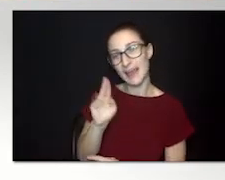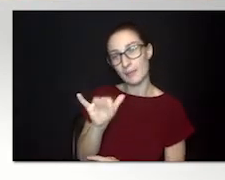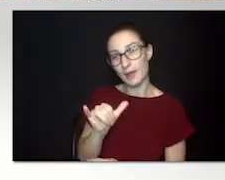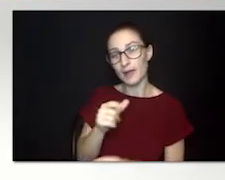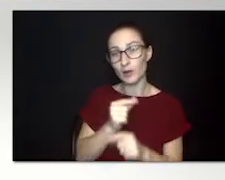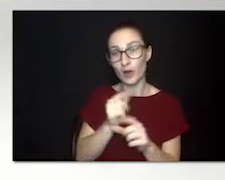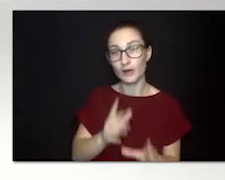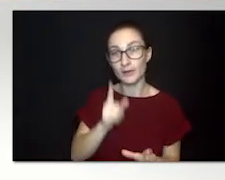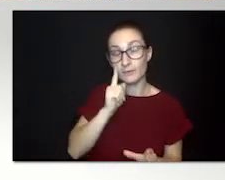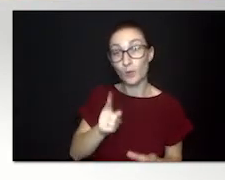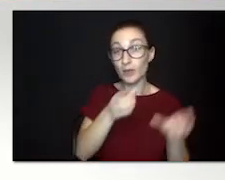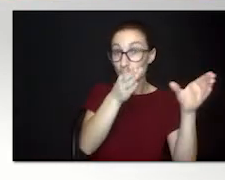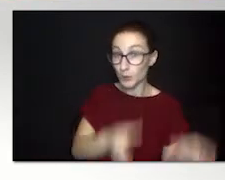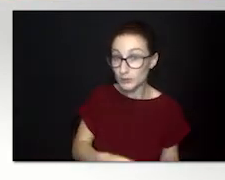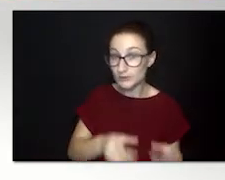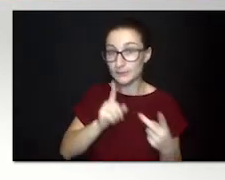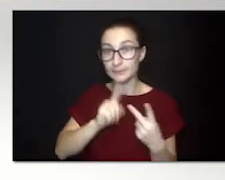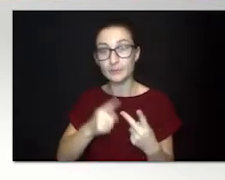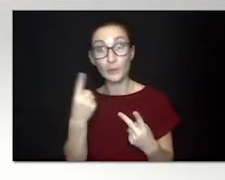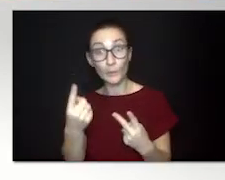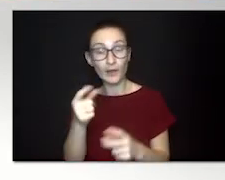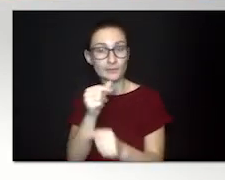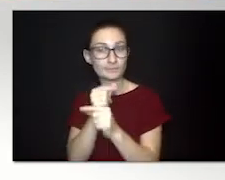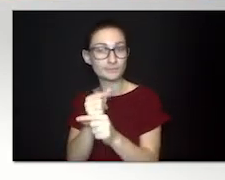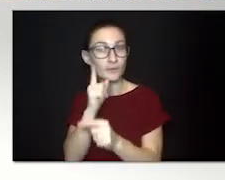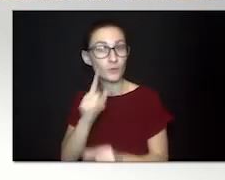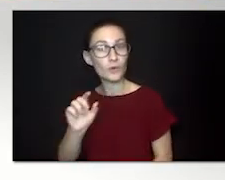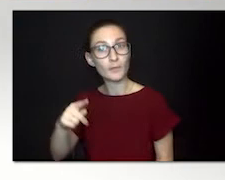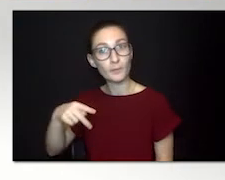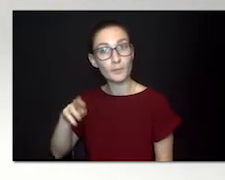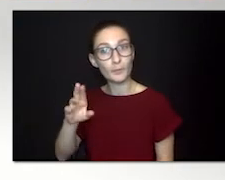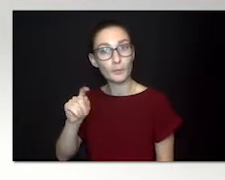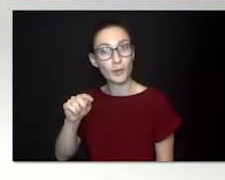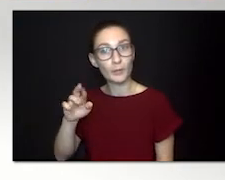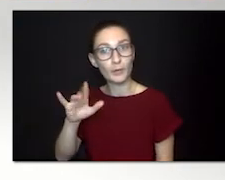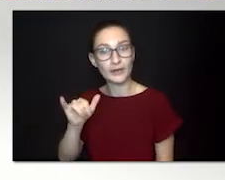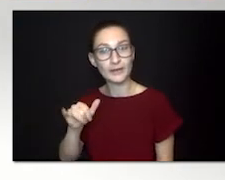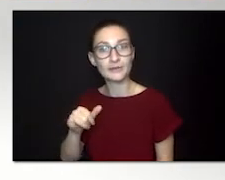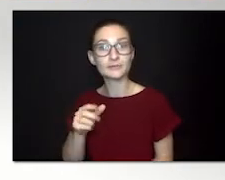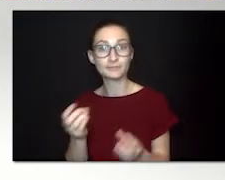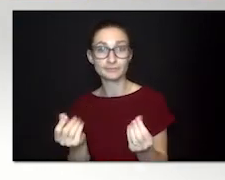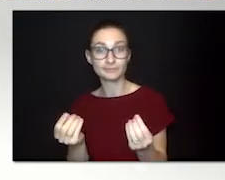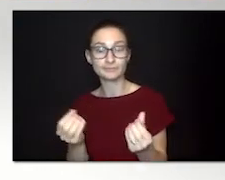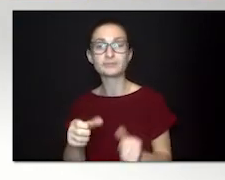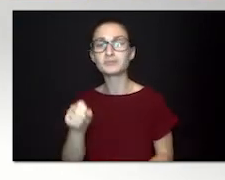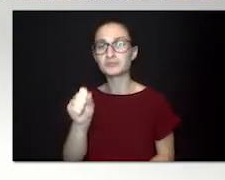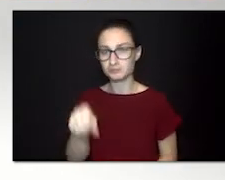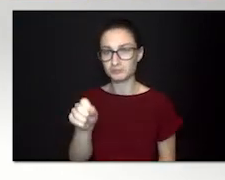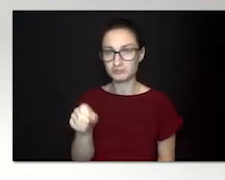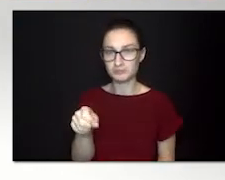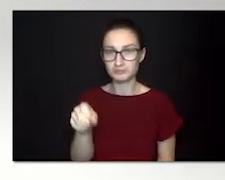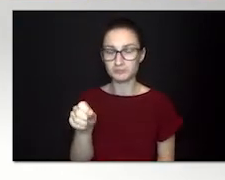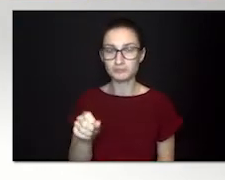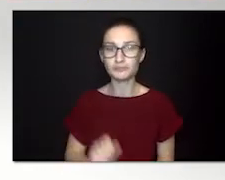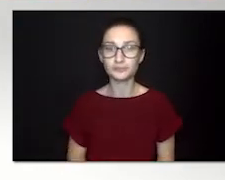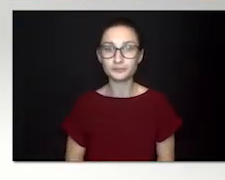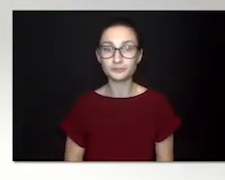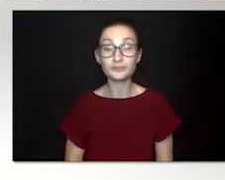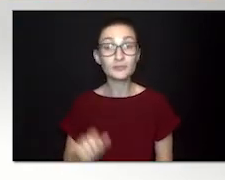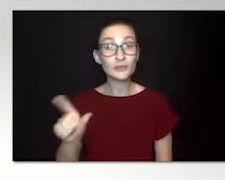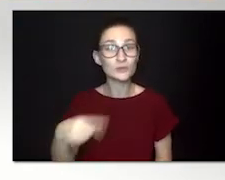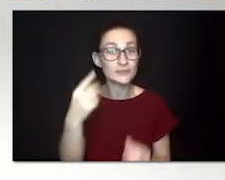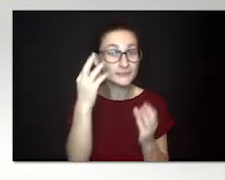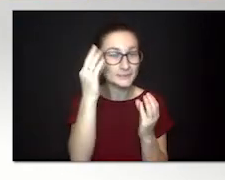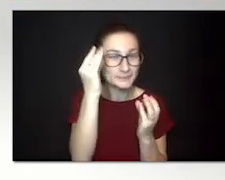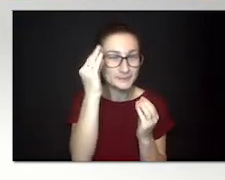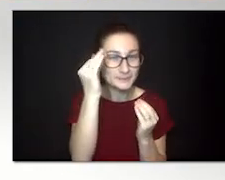of the property, so that they would serve in two separate roles, and that you can also do. Just some things to think about though are,